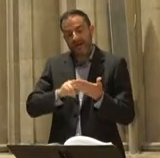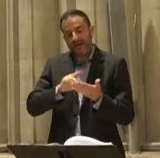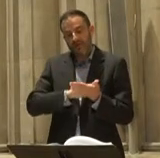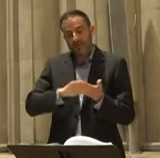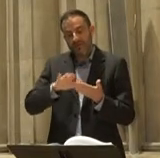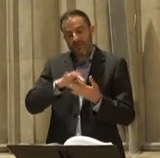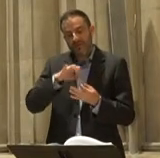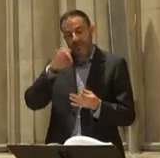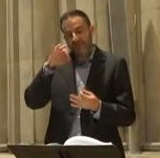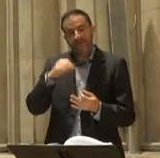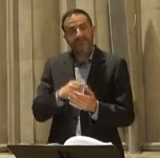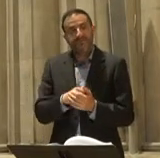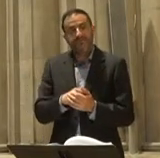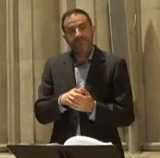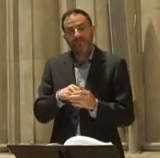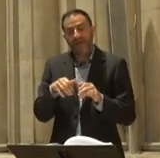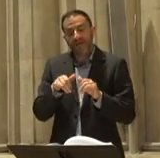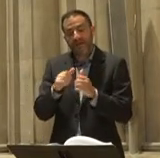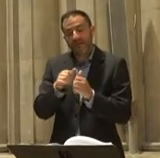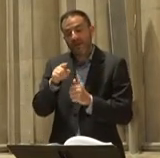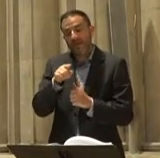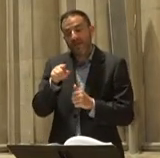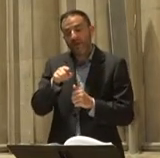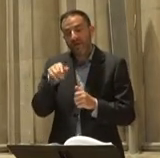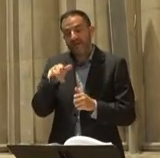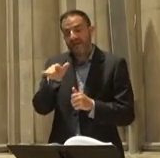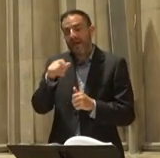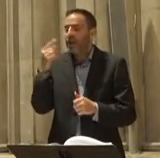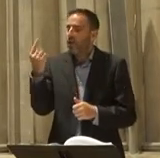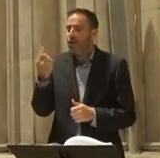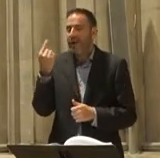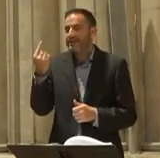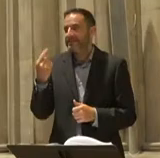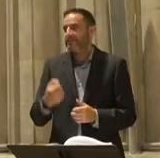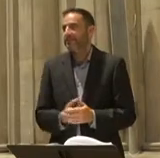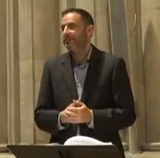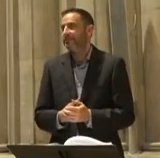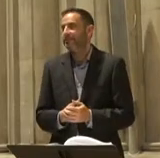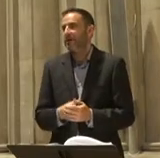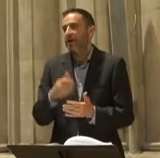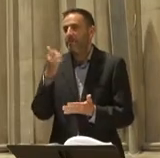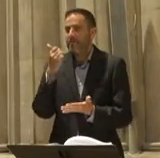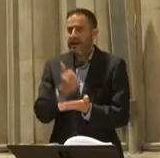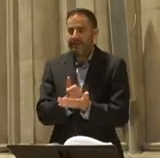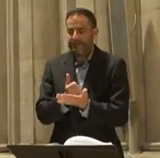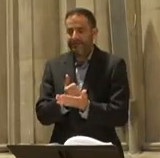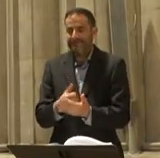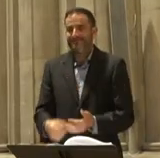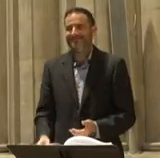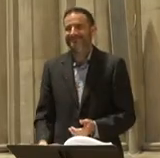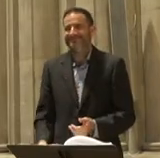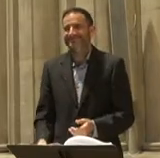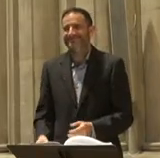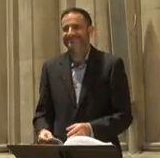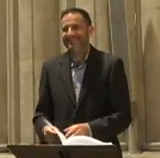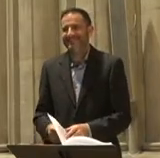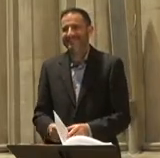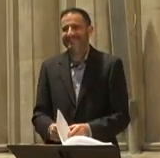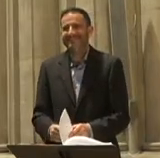Holy Spirit be among you and remain with you always. Amen.